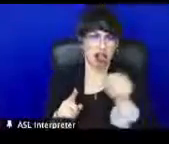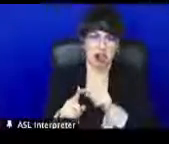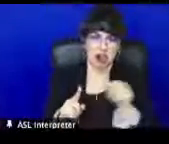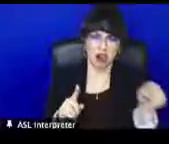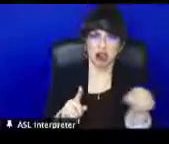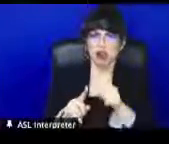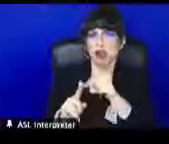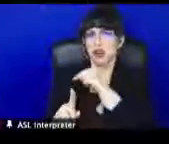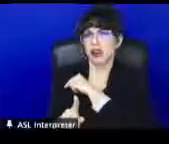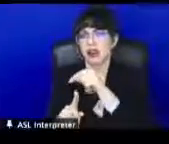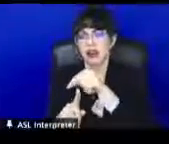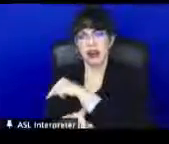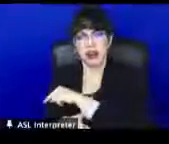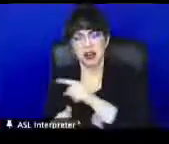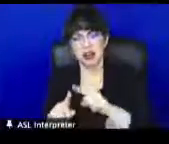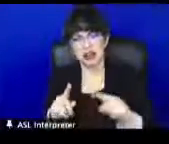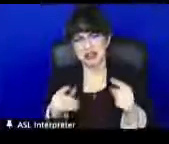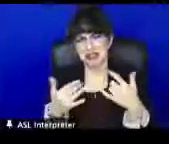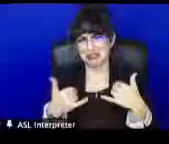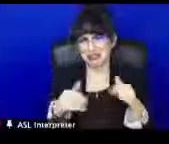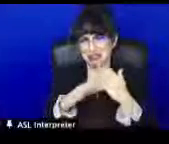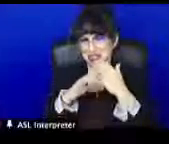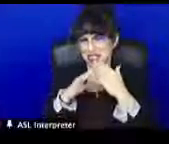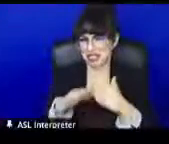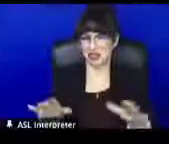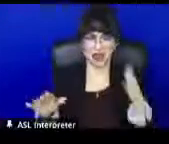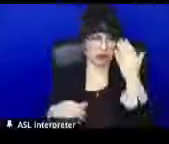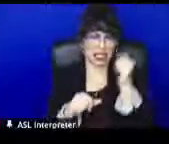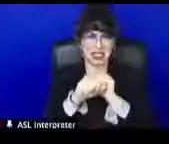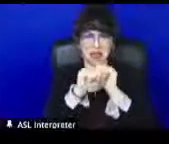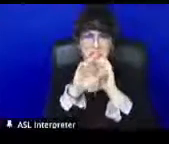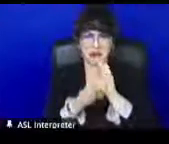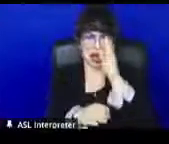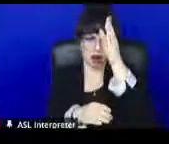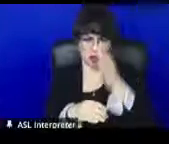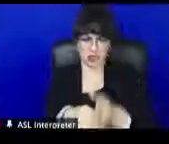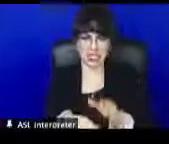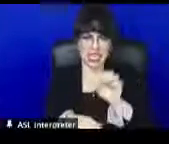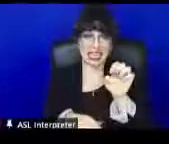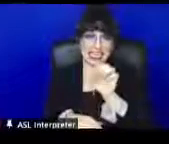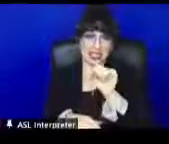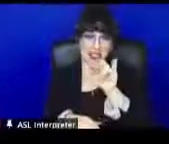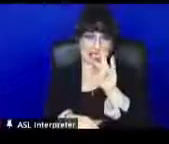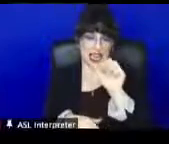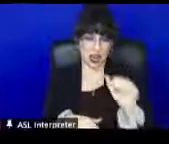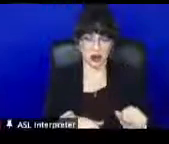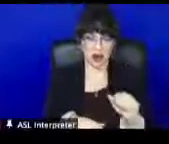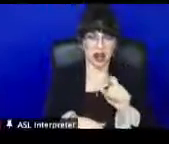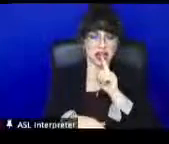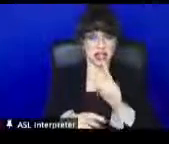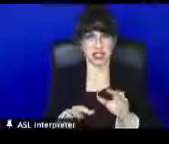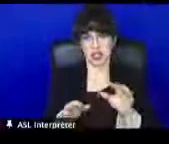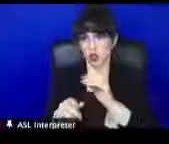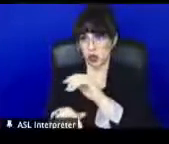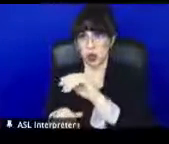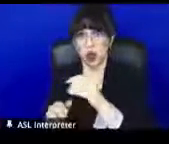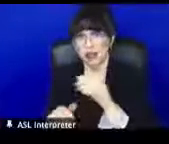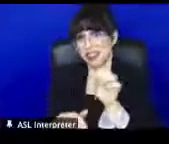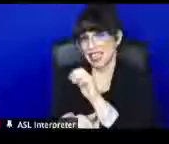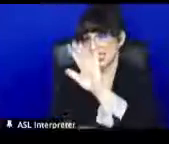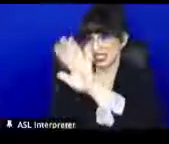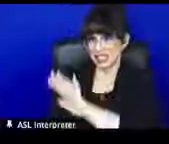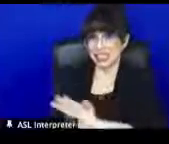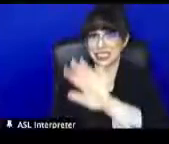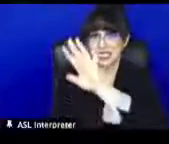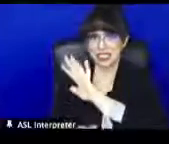that are so geographically divided from the Eastern Sierra. The Eastern Sierra region has unique and unifying regional issues that would benefit from united regional